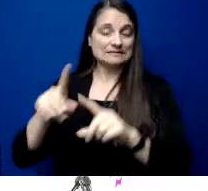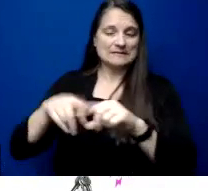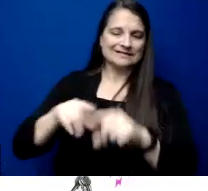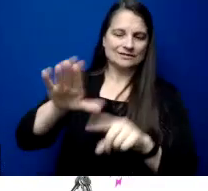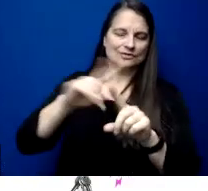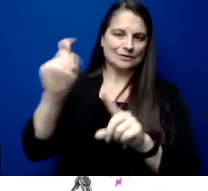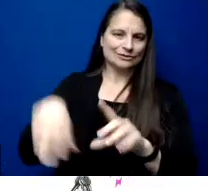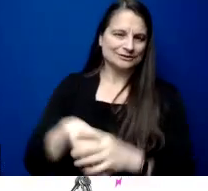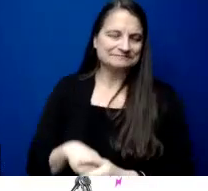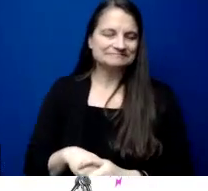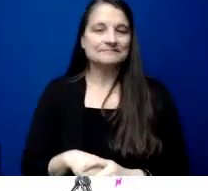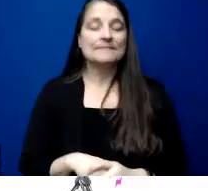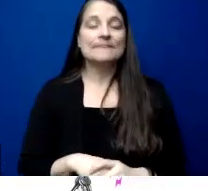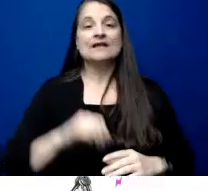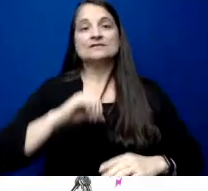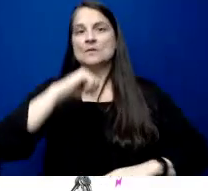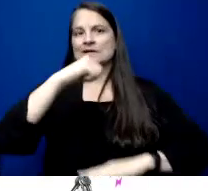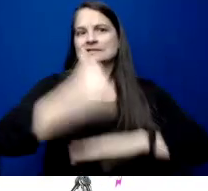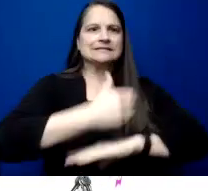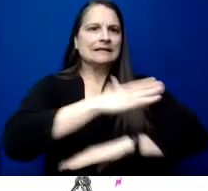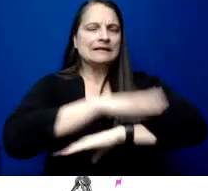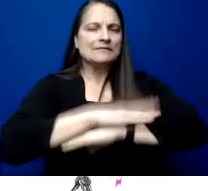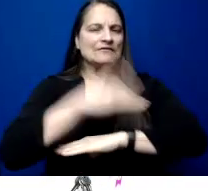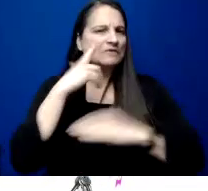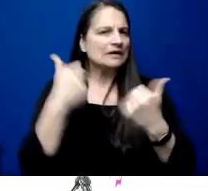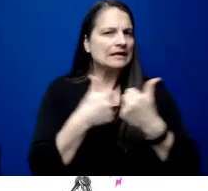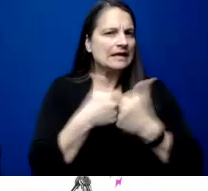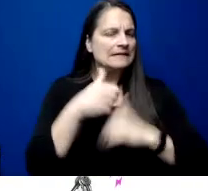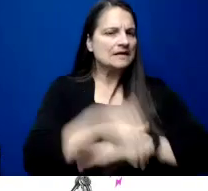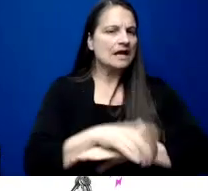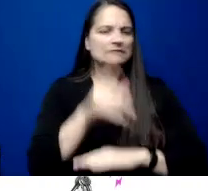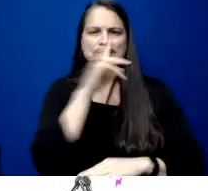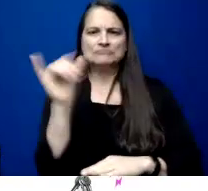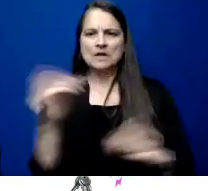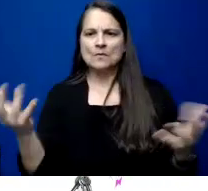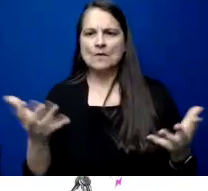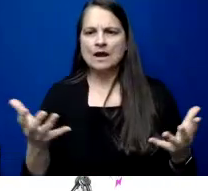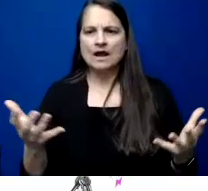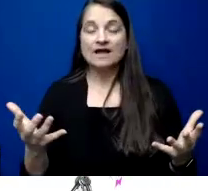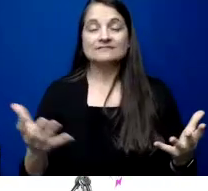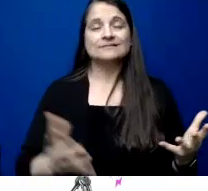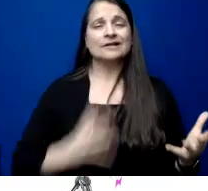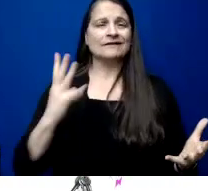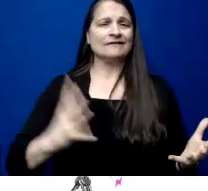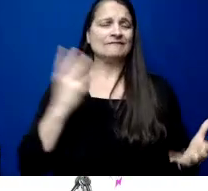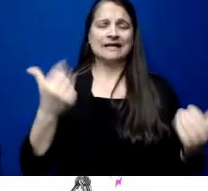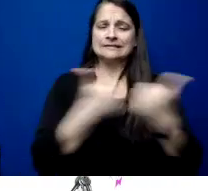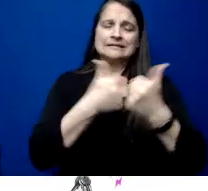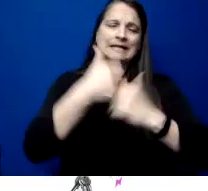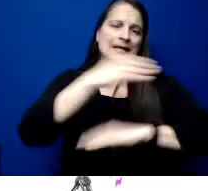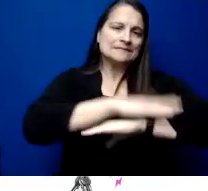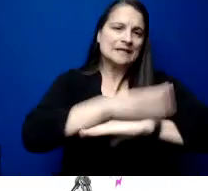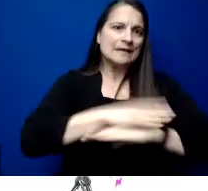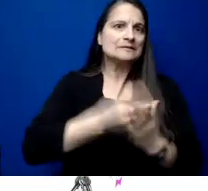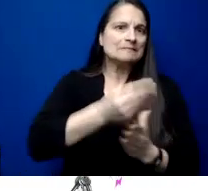table for game night, what does that look like? There are lots of fancy gaming tables out there, certainly, that folks can